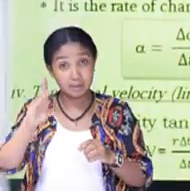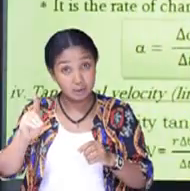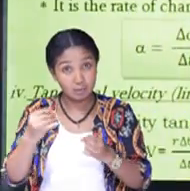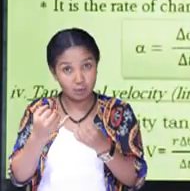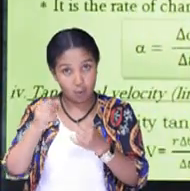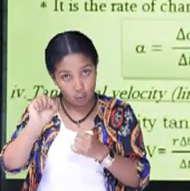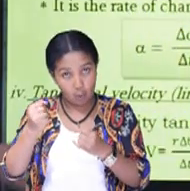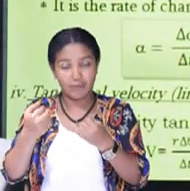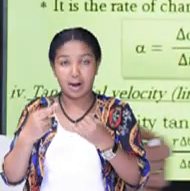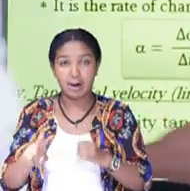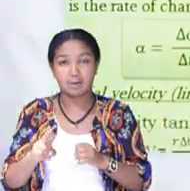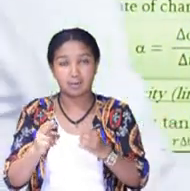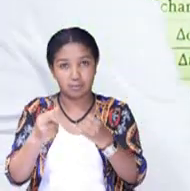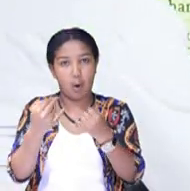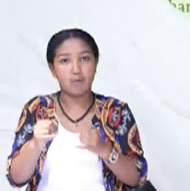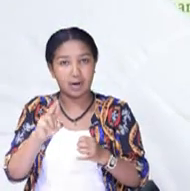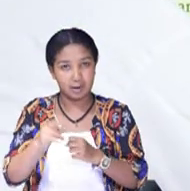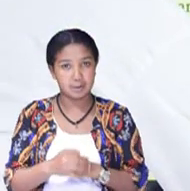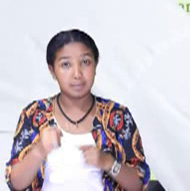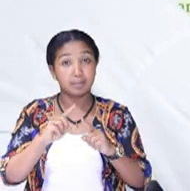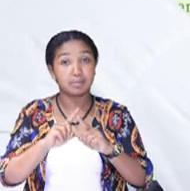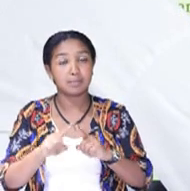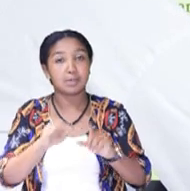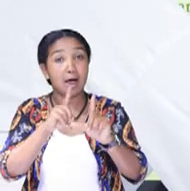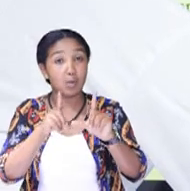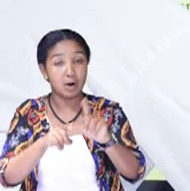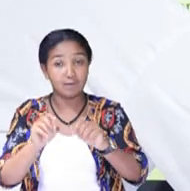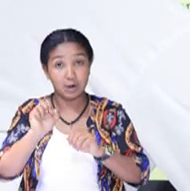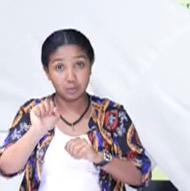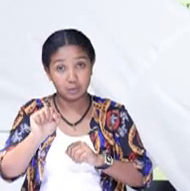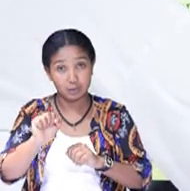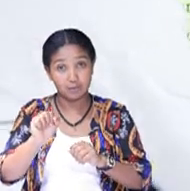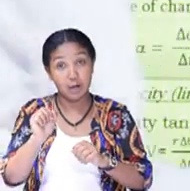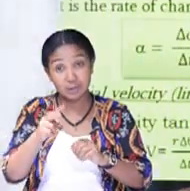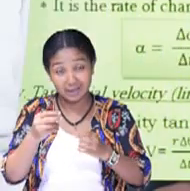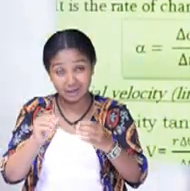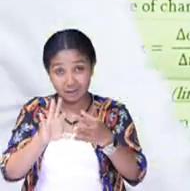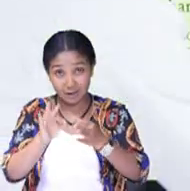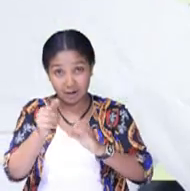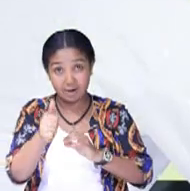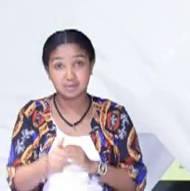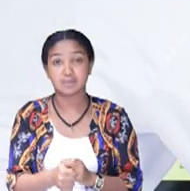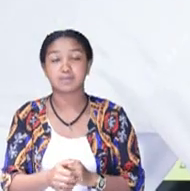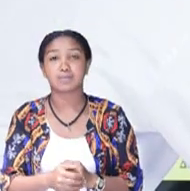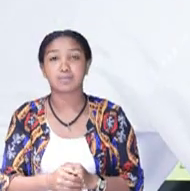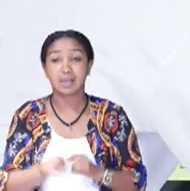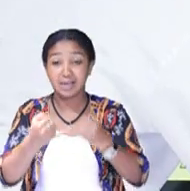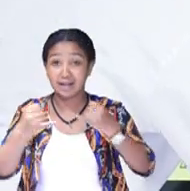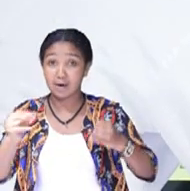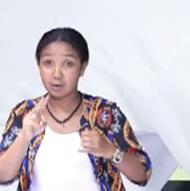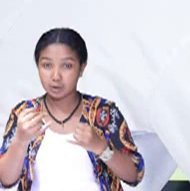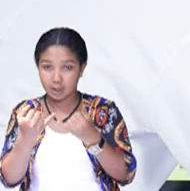r. And now, the angular velocity can be defined as linear